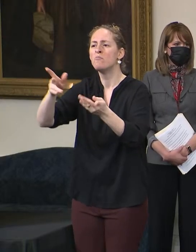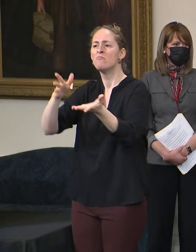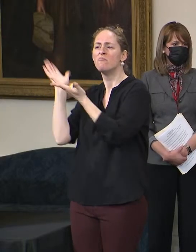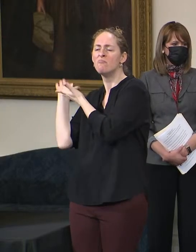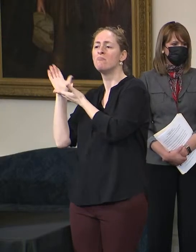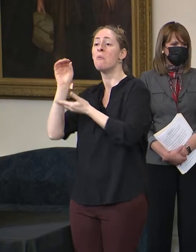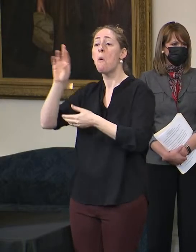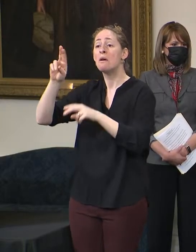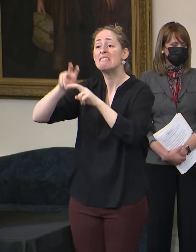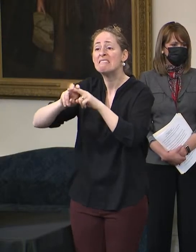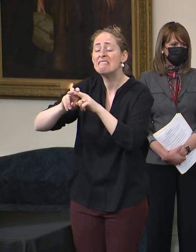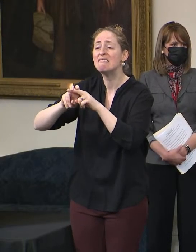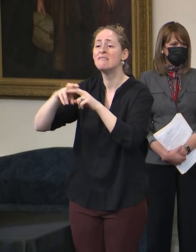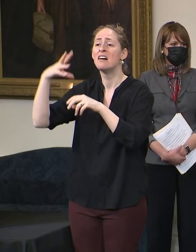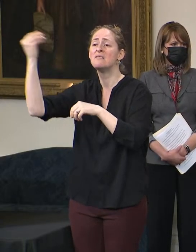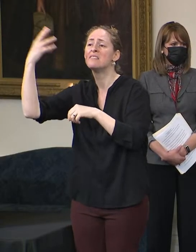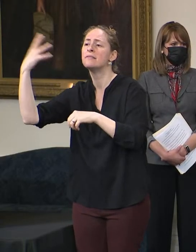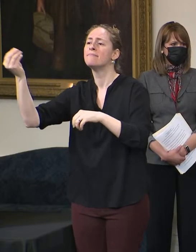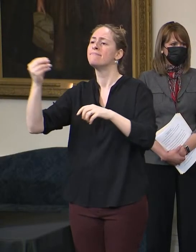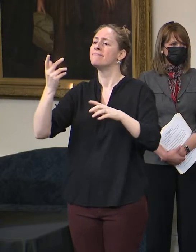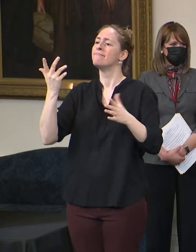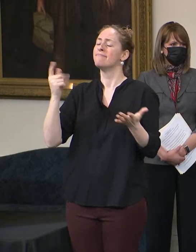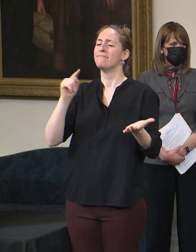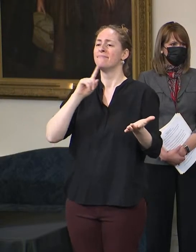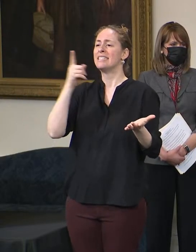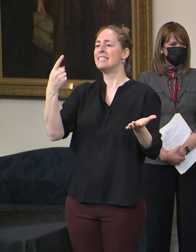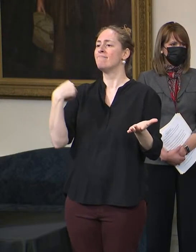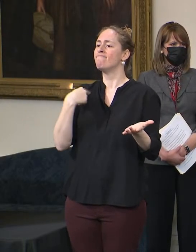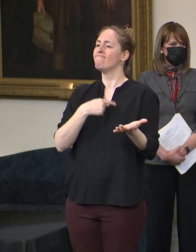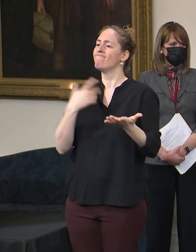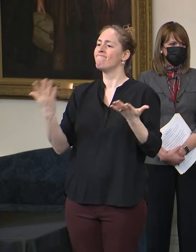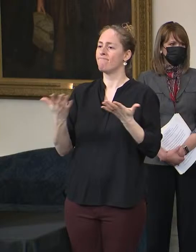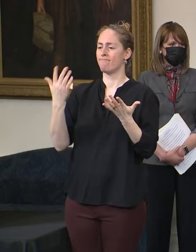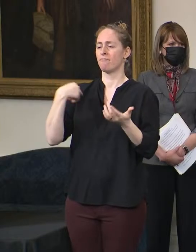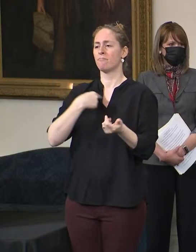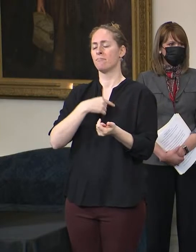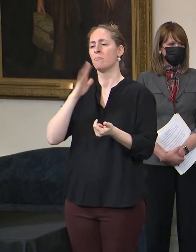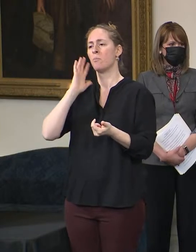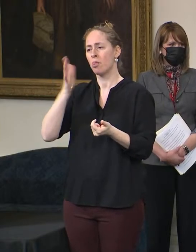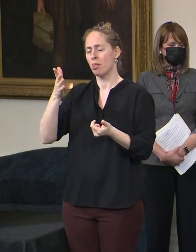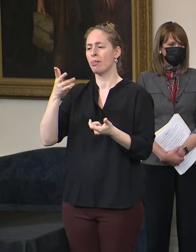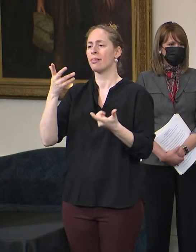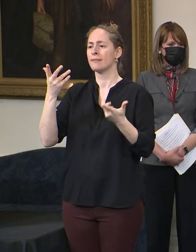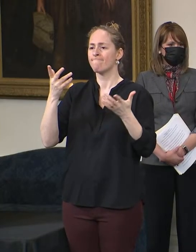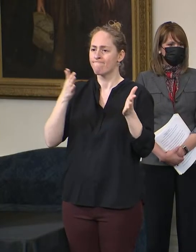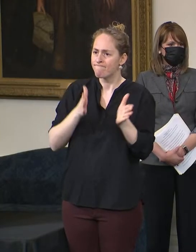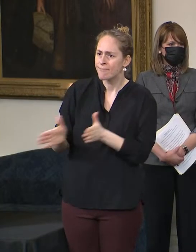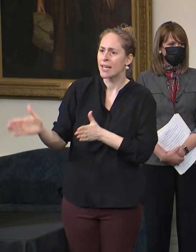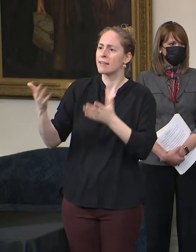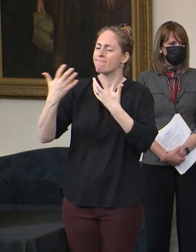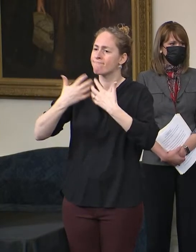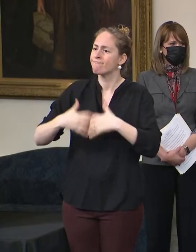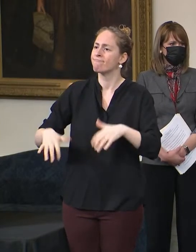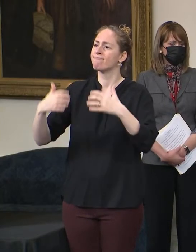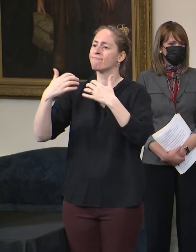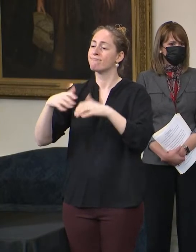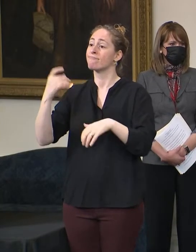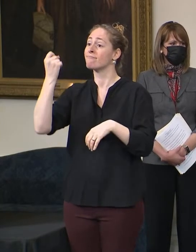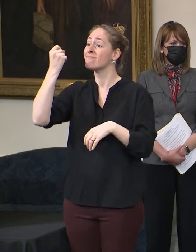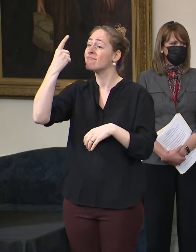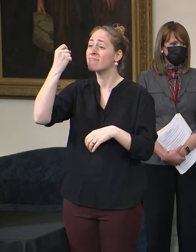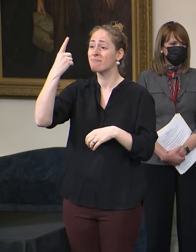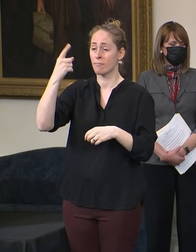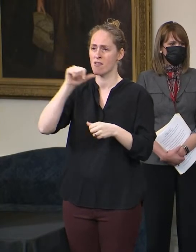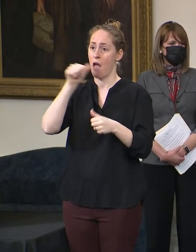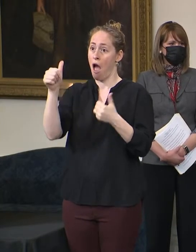But, we will take the actions that we think. That is not the number one source of transmission, by the way. And all of our contact tracing